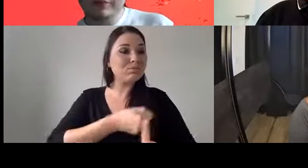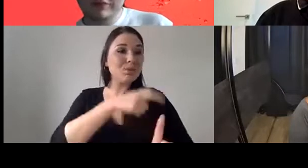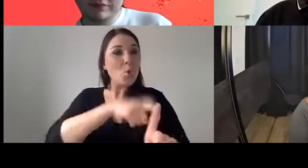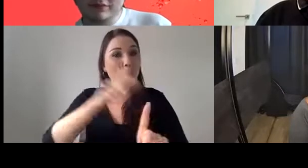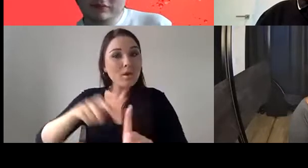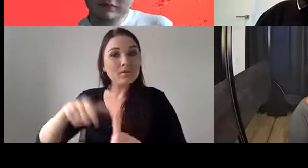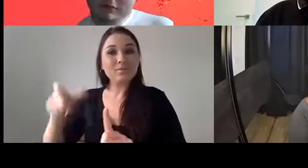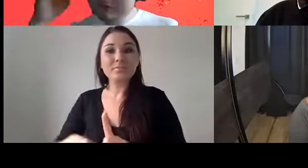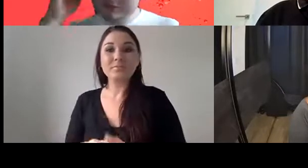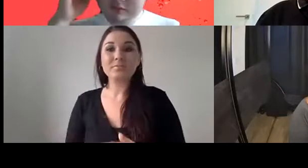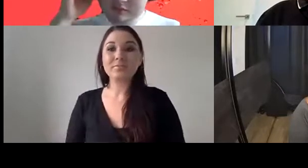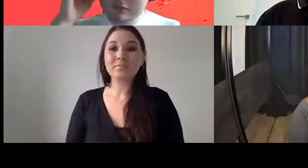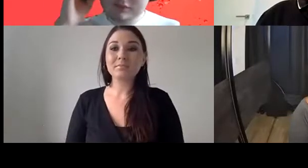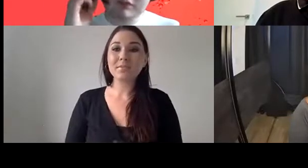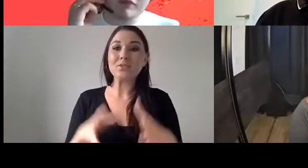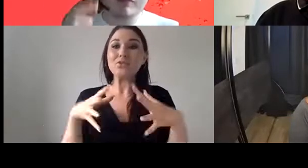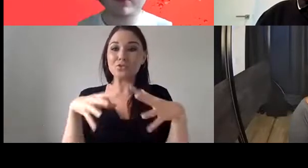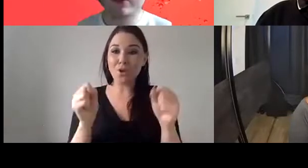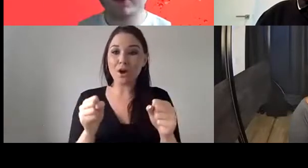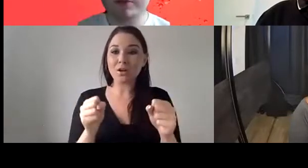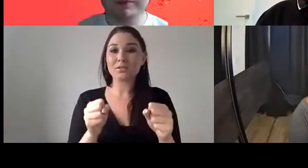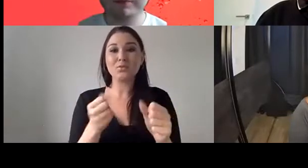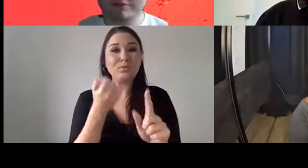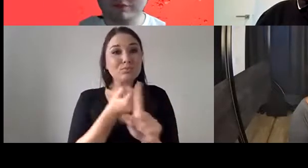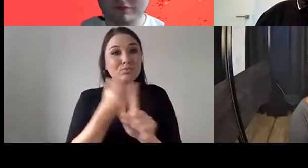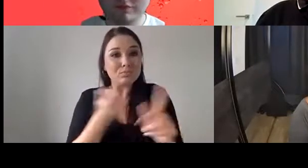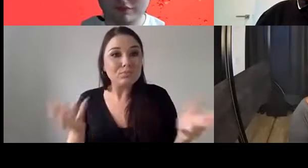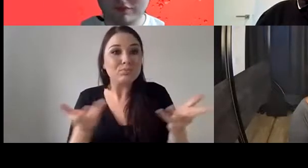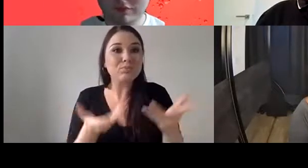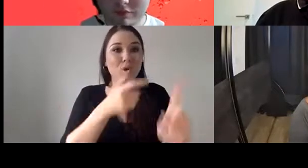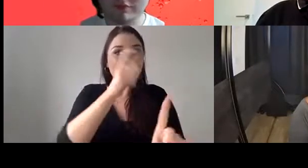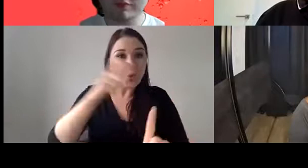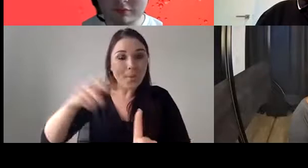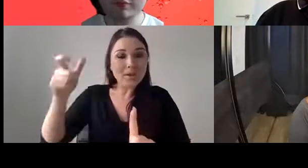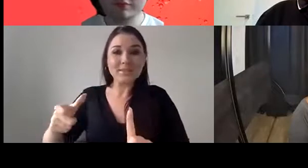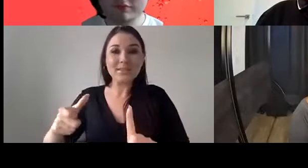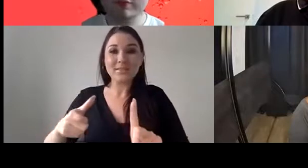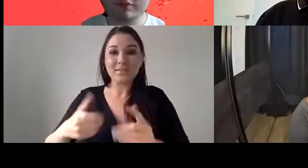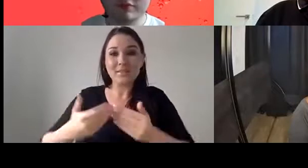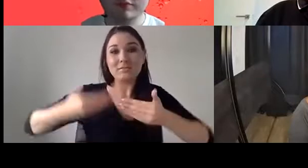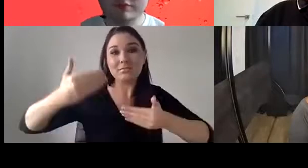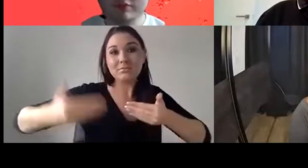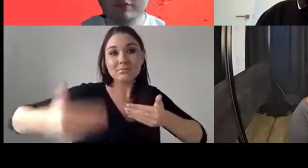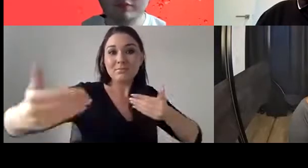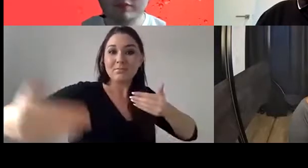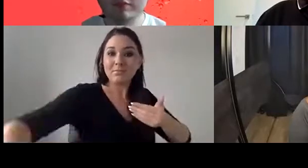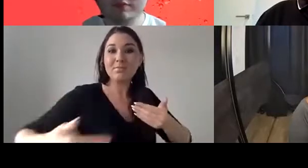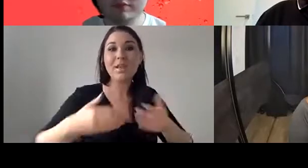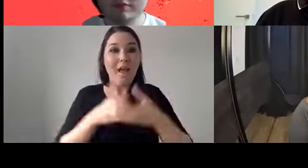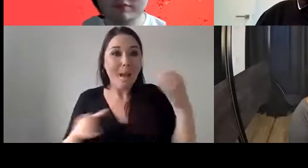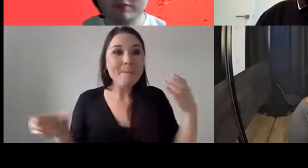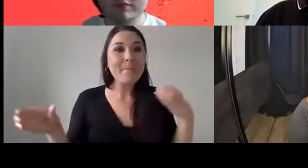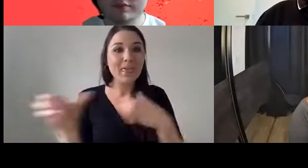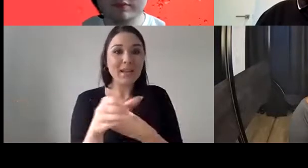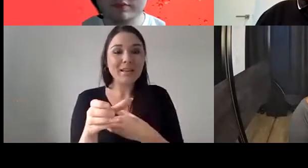there, I was thinking, well, if you champion humans, everything extends from that. And the empathy that comes with that is trying to understand